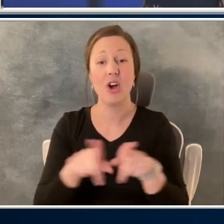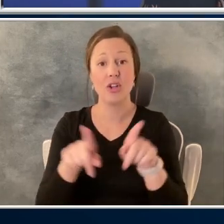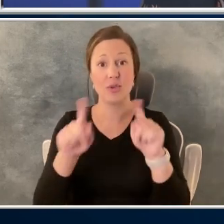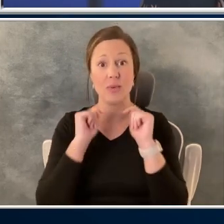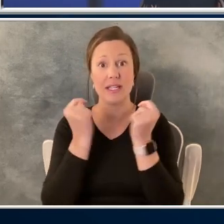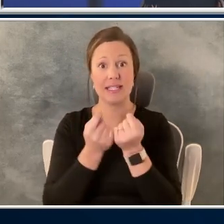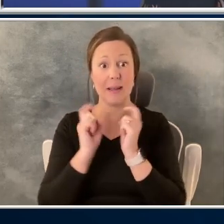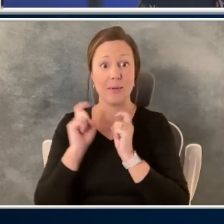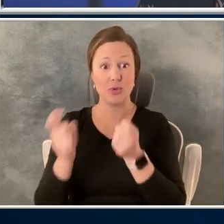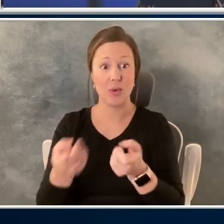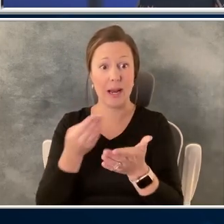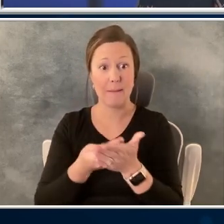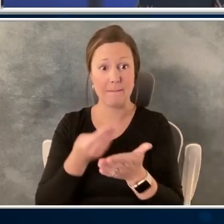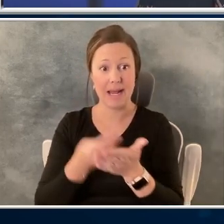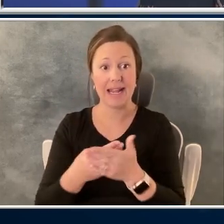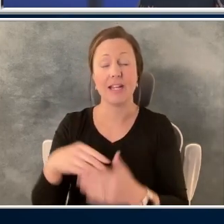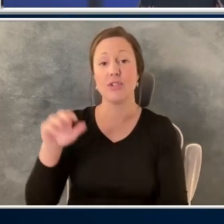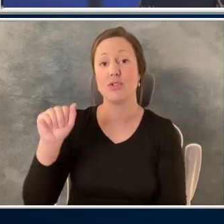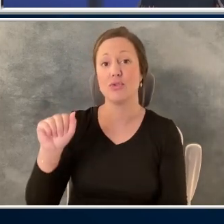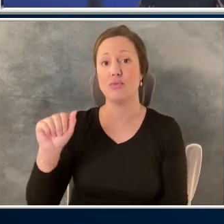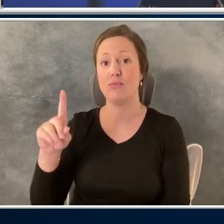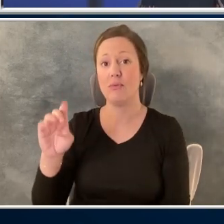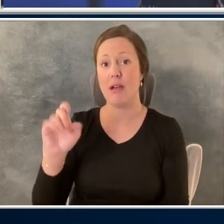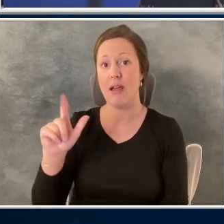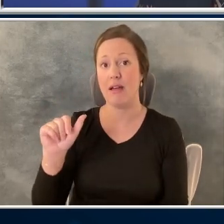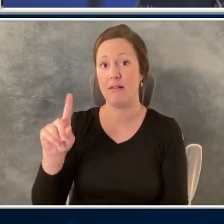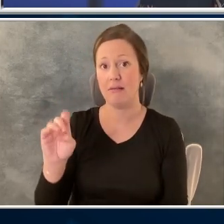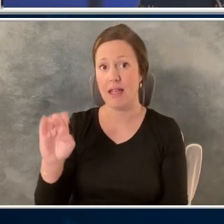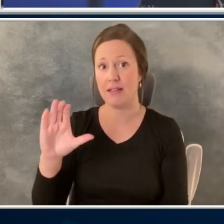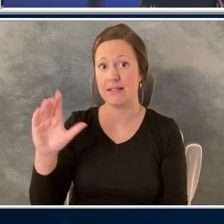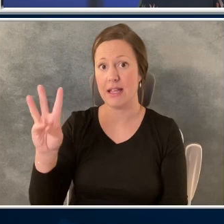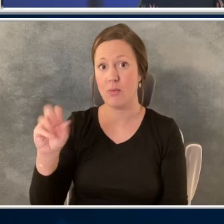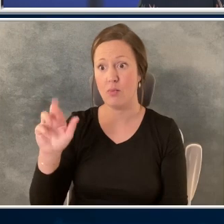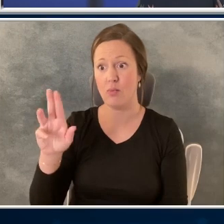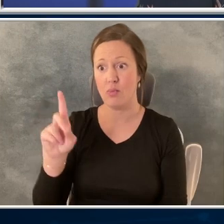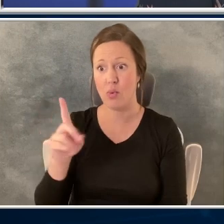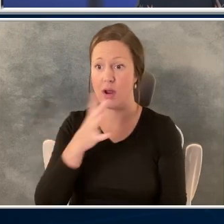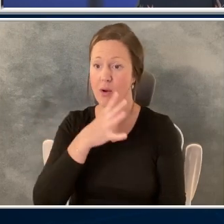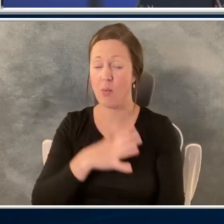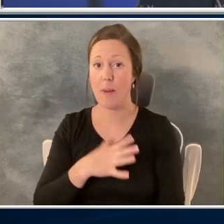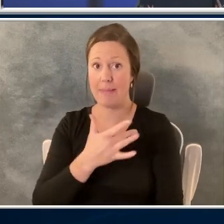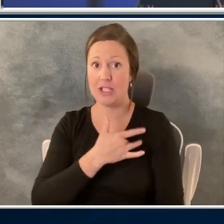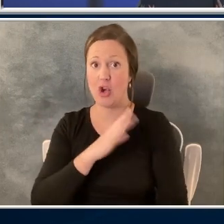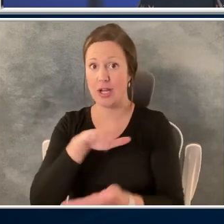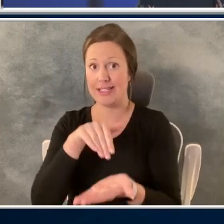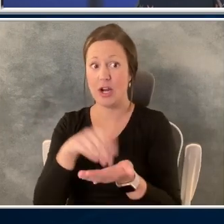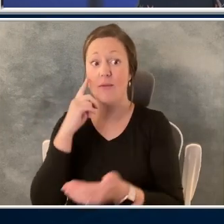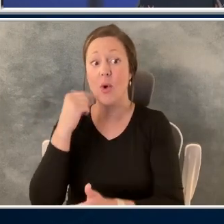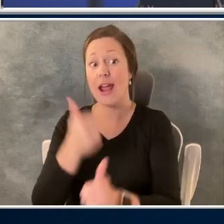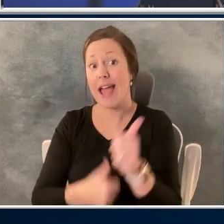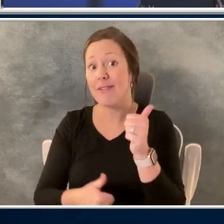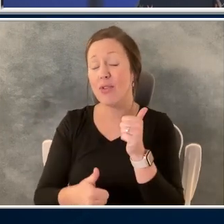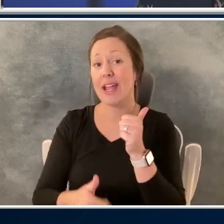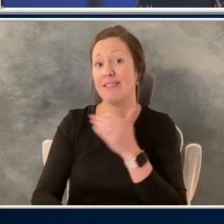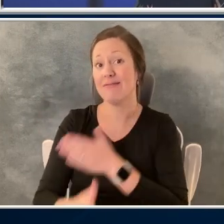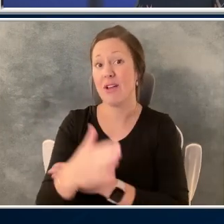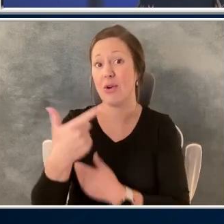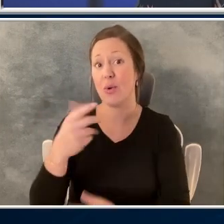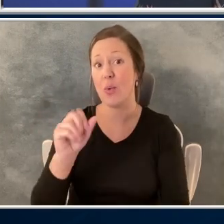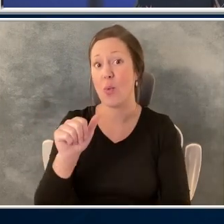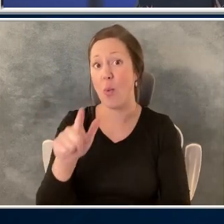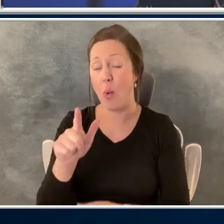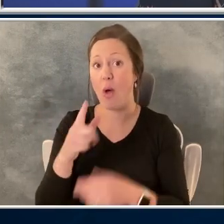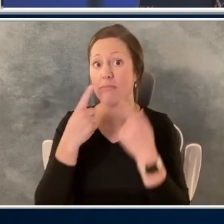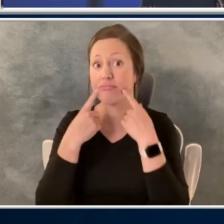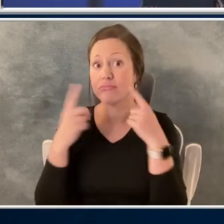Adelaide C. Ward Women's Heart Center here at the health system for every goal scored. That is good news for us. The